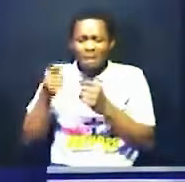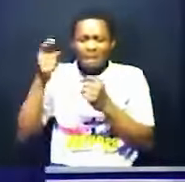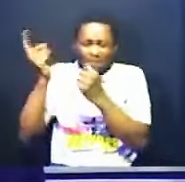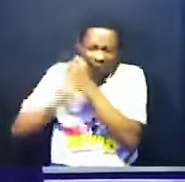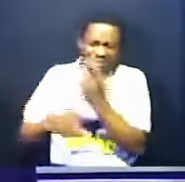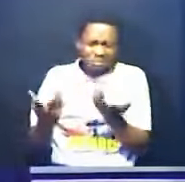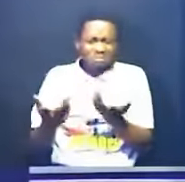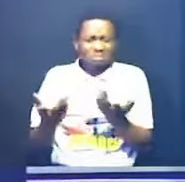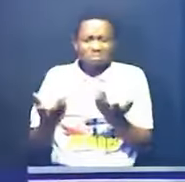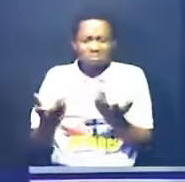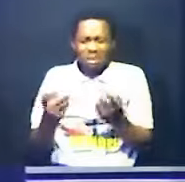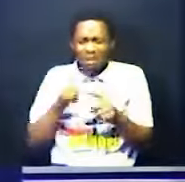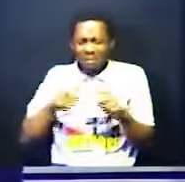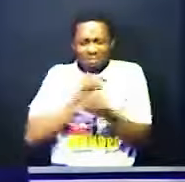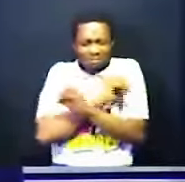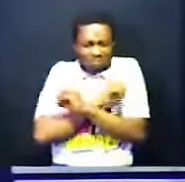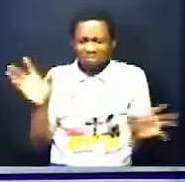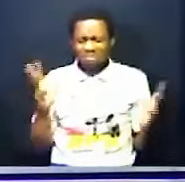He